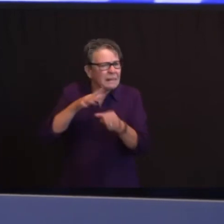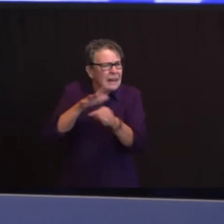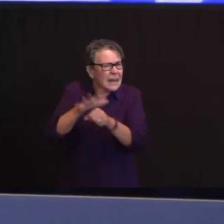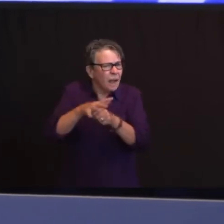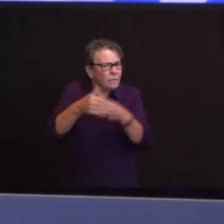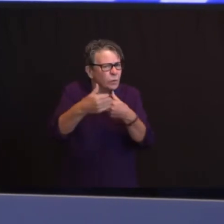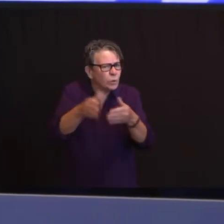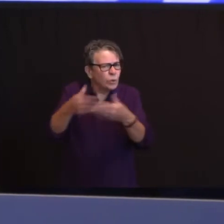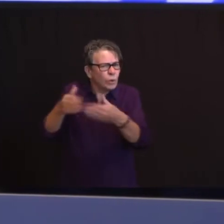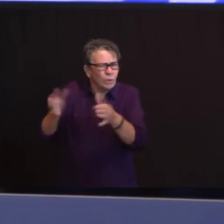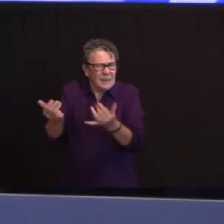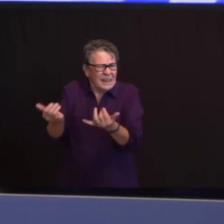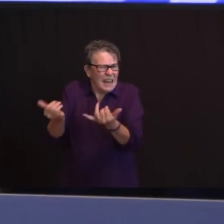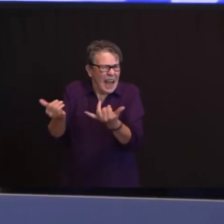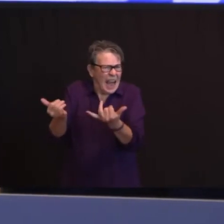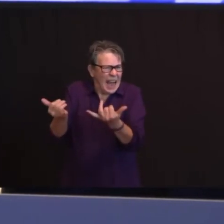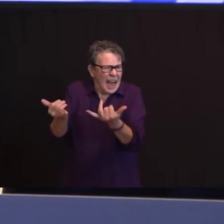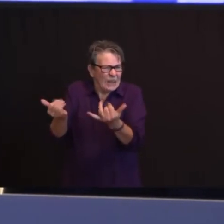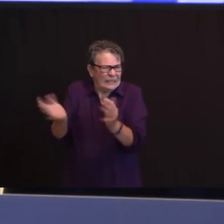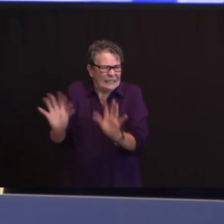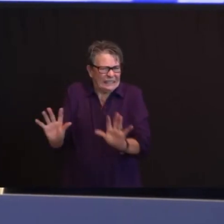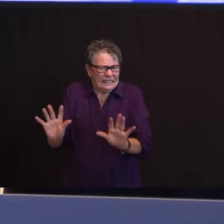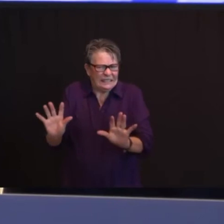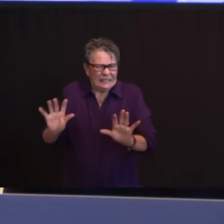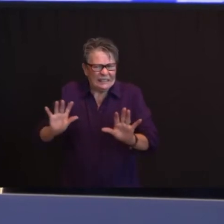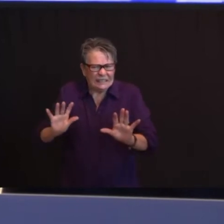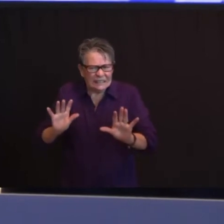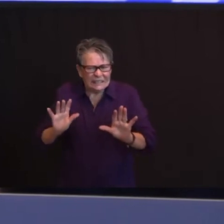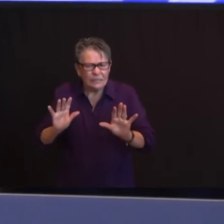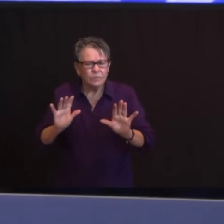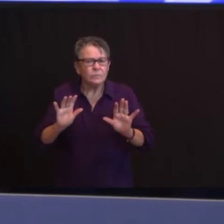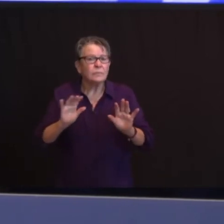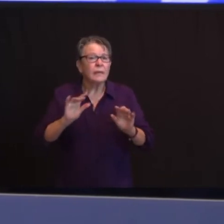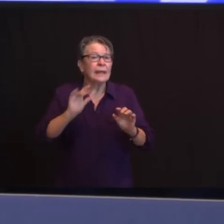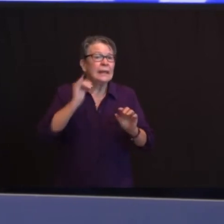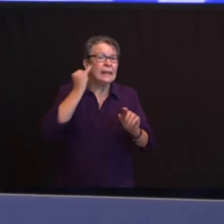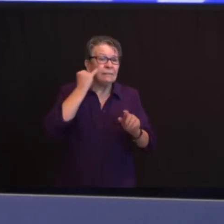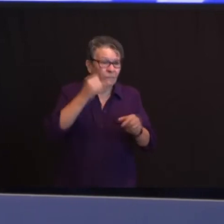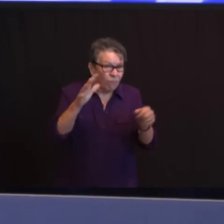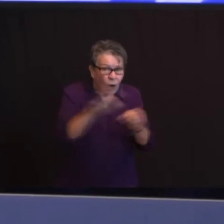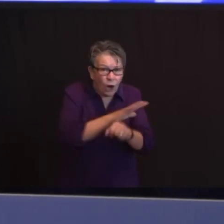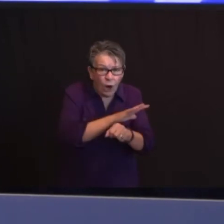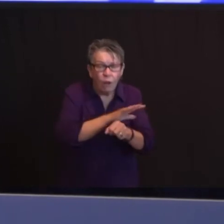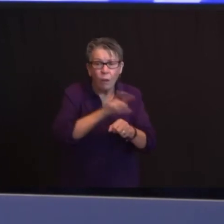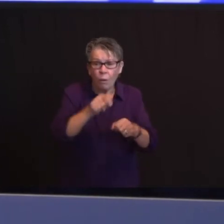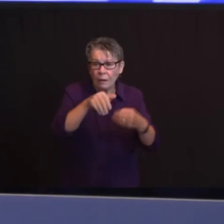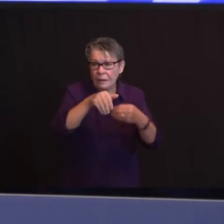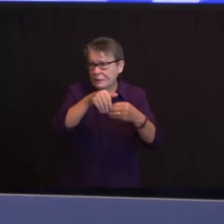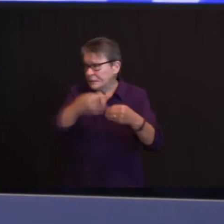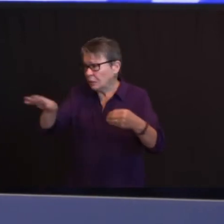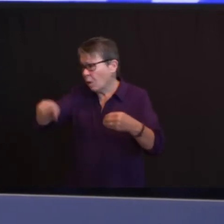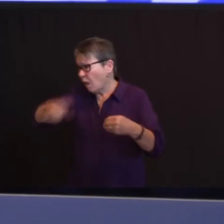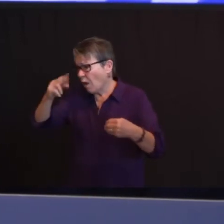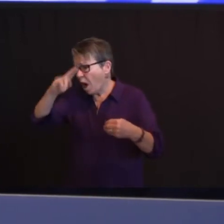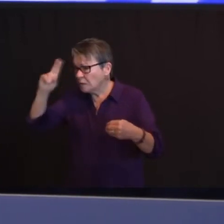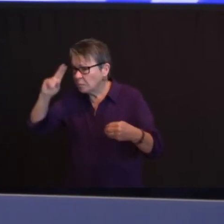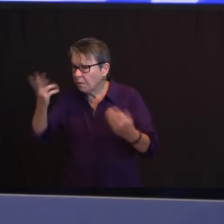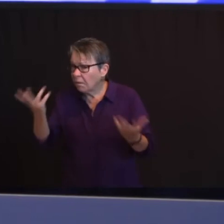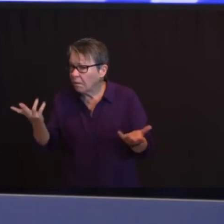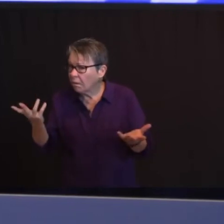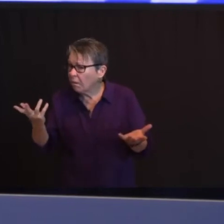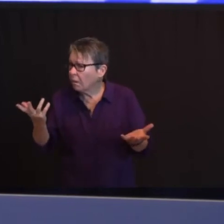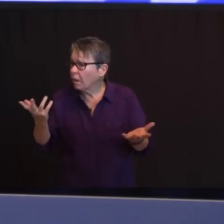again, I remind you that patient volume is not only COVID, patients with COVID, it's also patients that